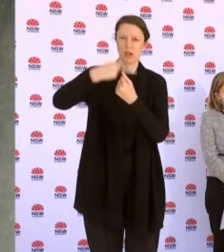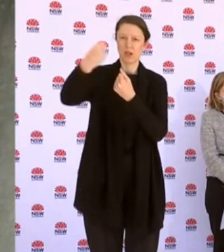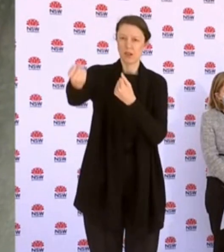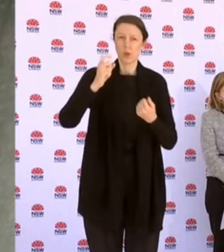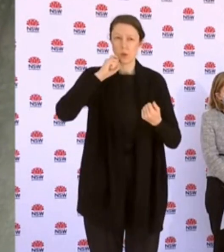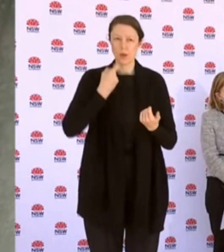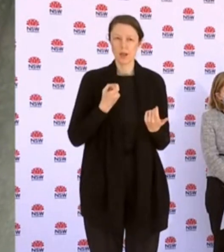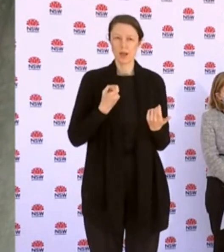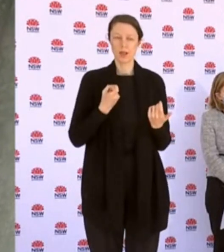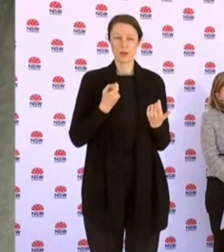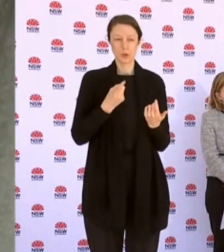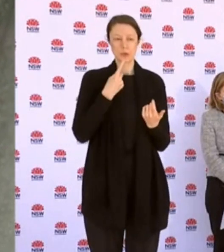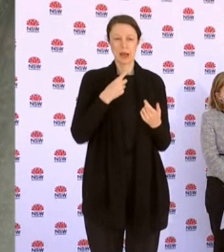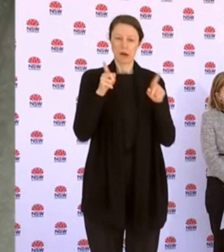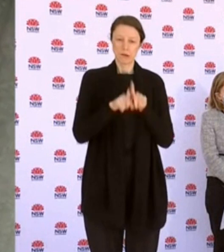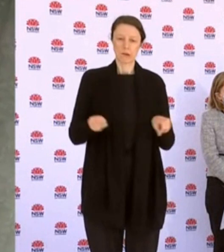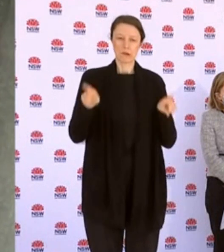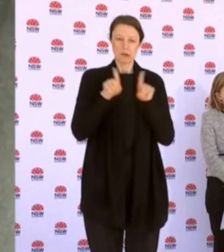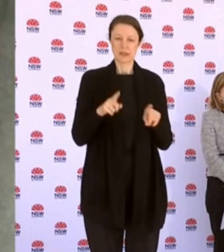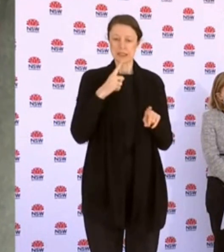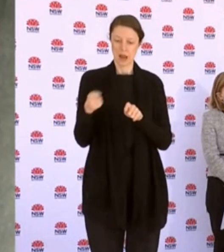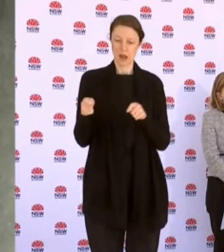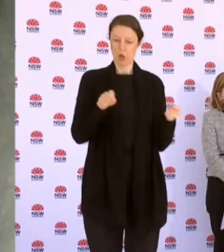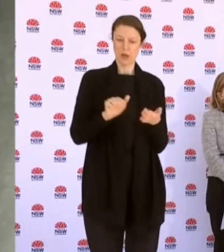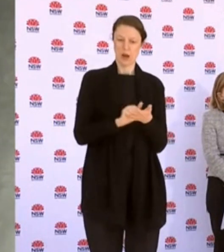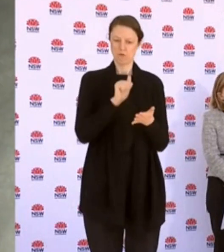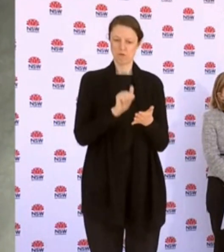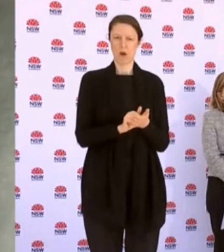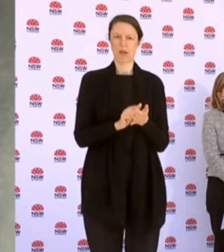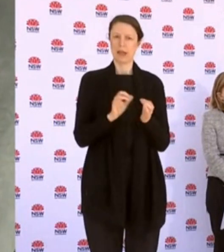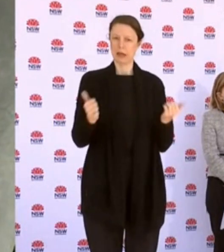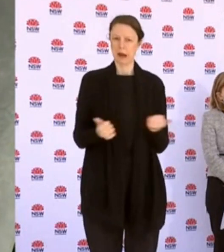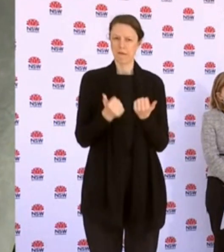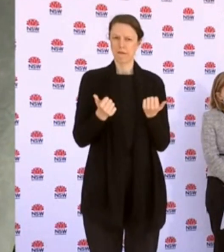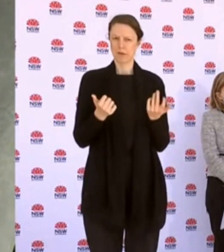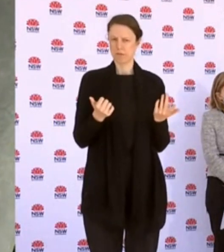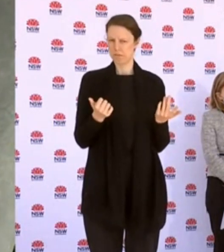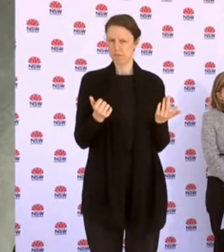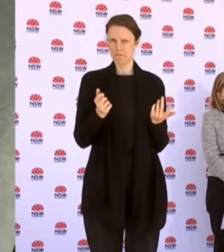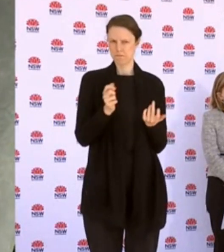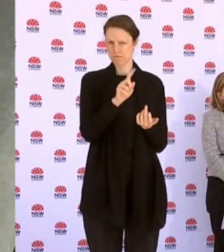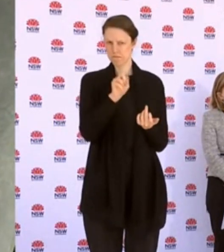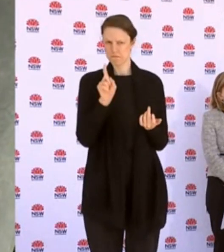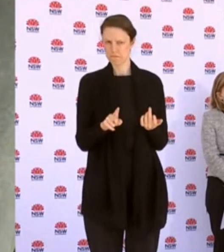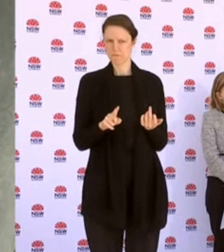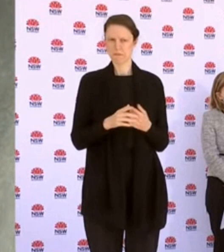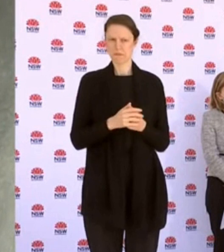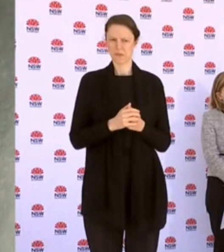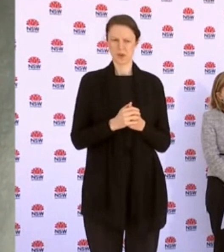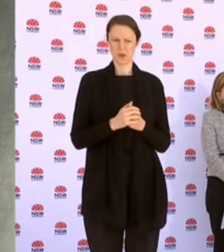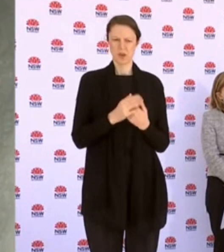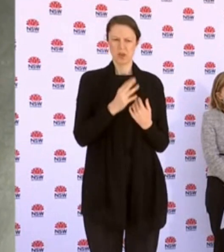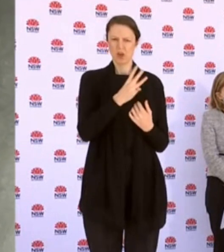keep saying the settings are right. 33, 24, 28, infectious in the